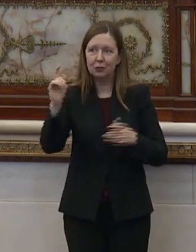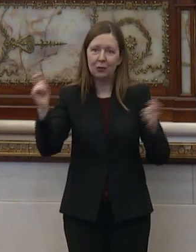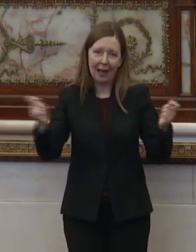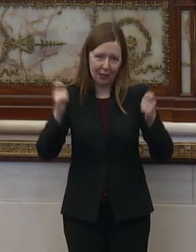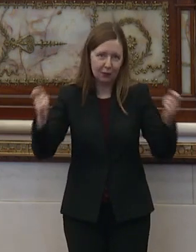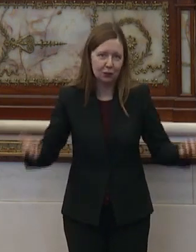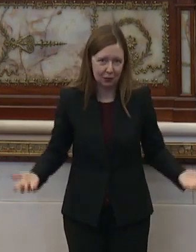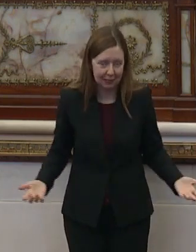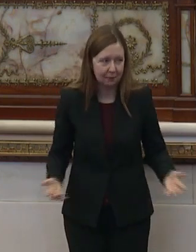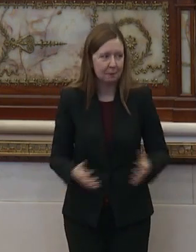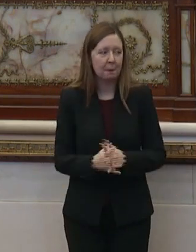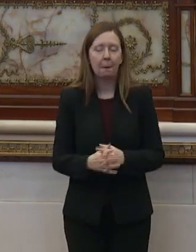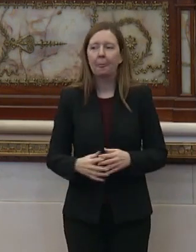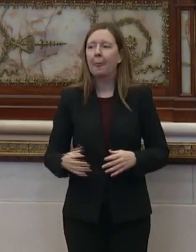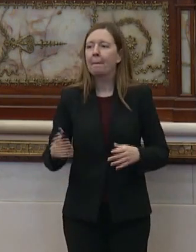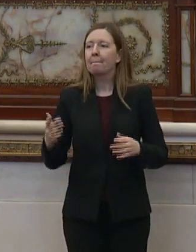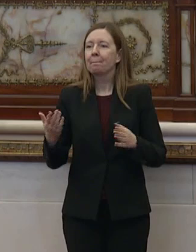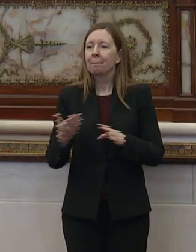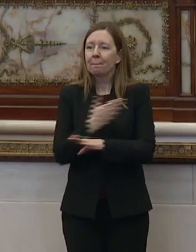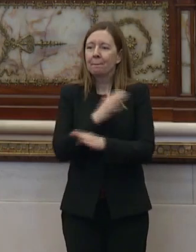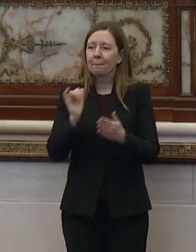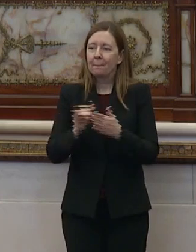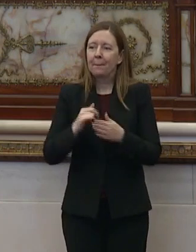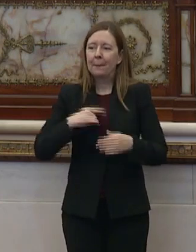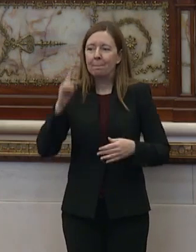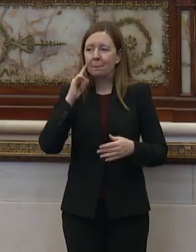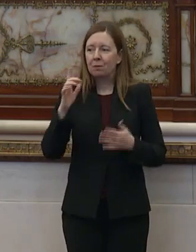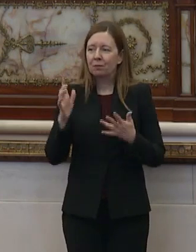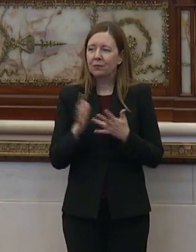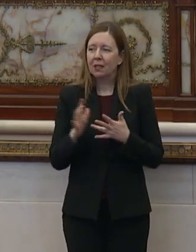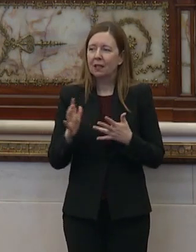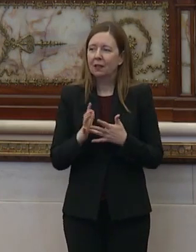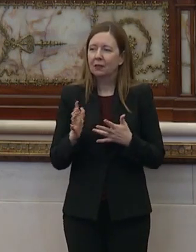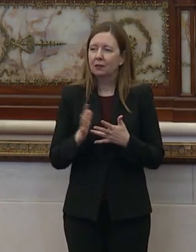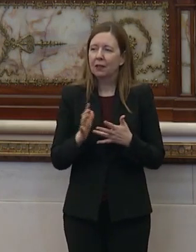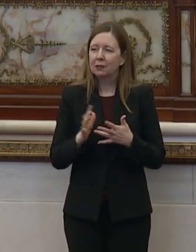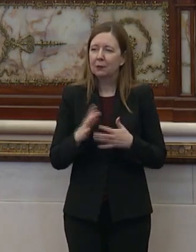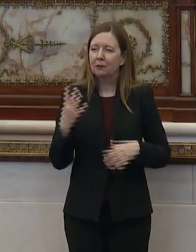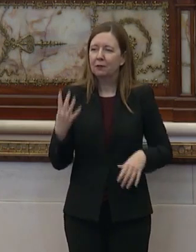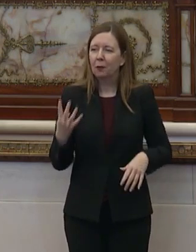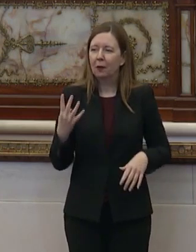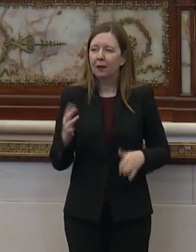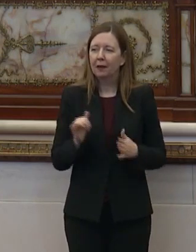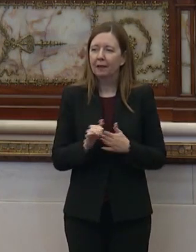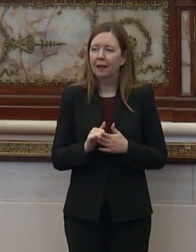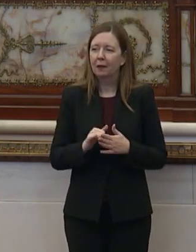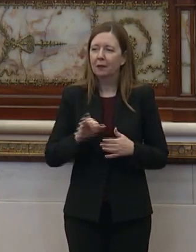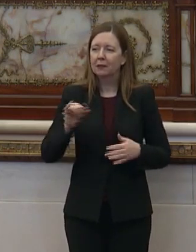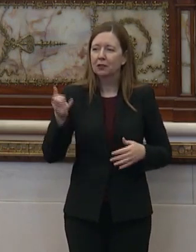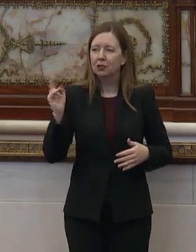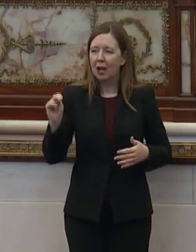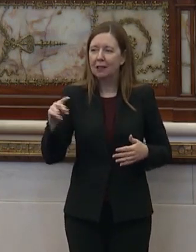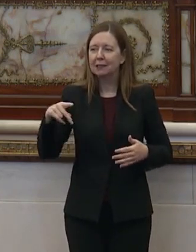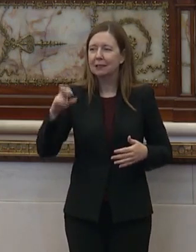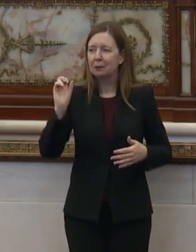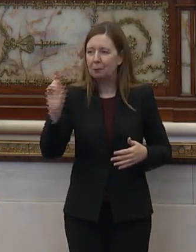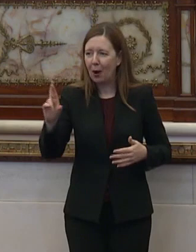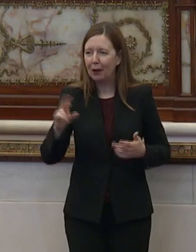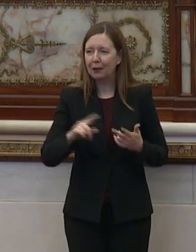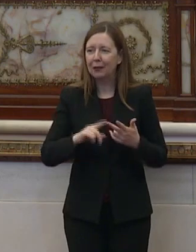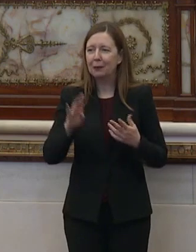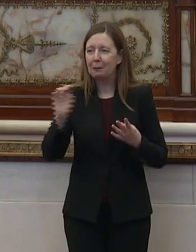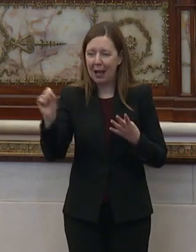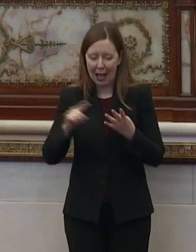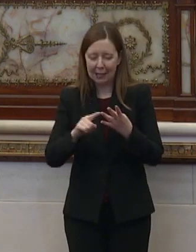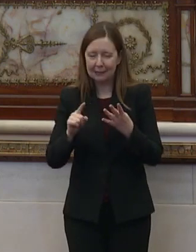And then say, before that, I think there was a Freshman 4 that was Johnson, Parker,